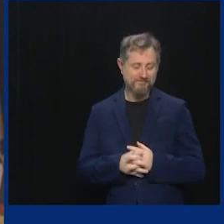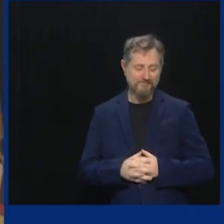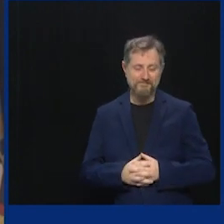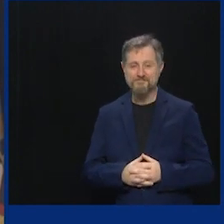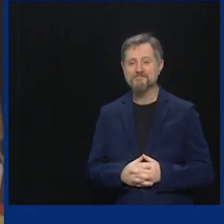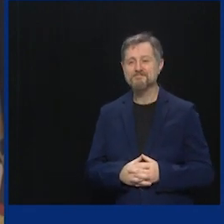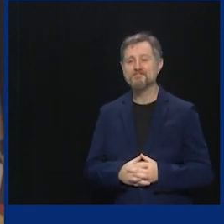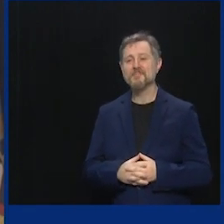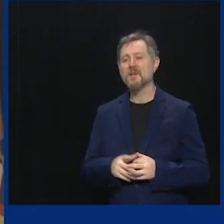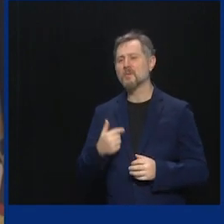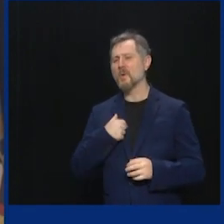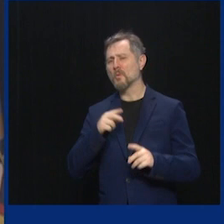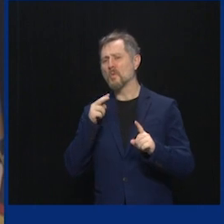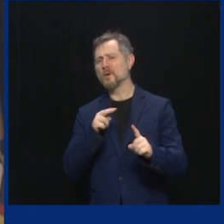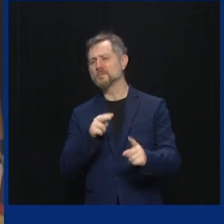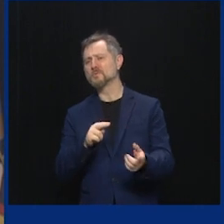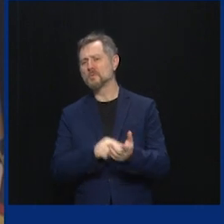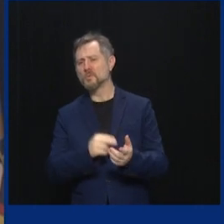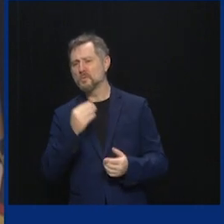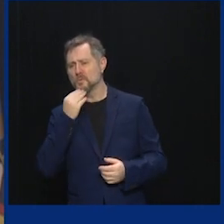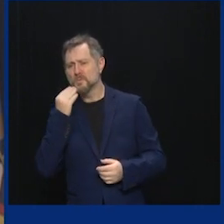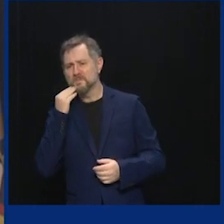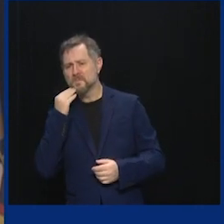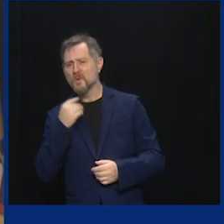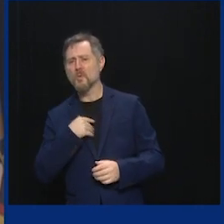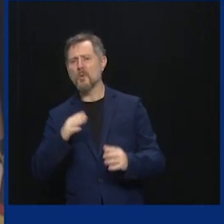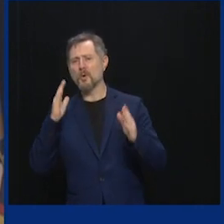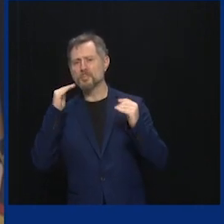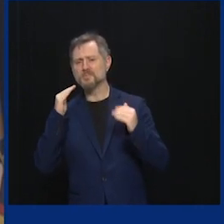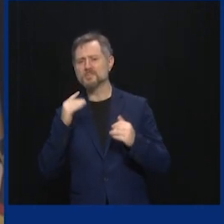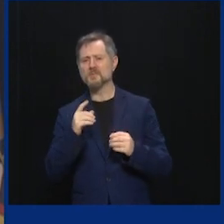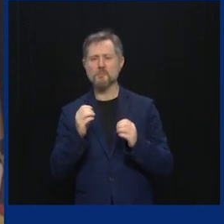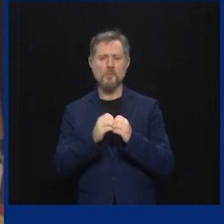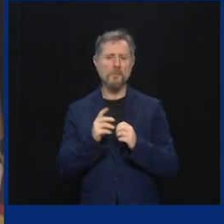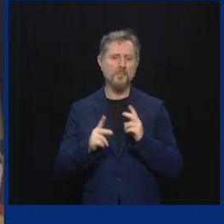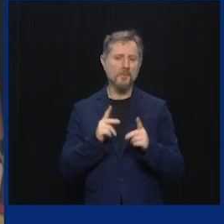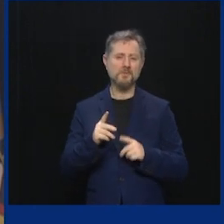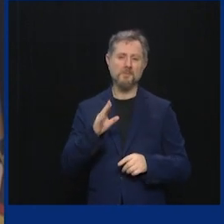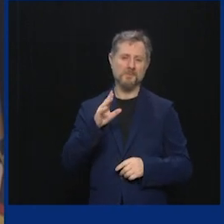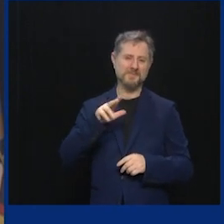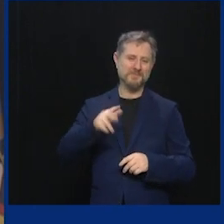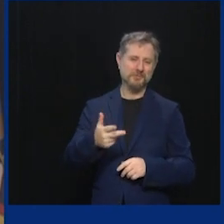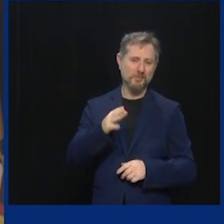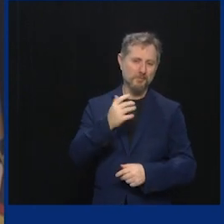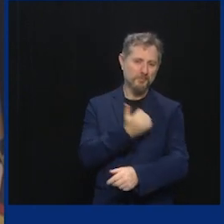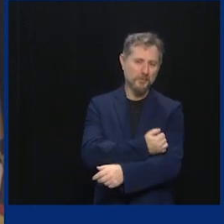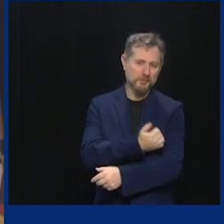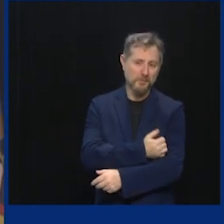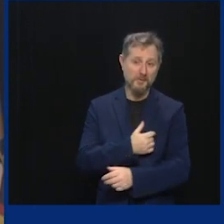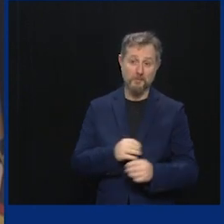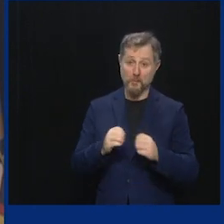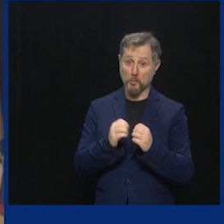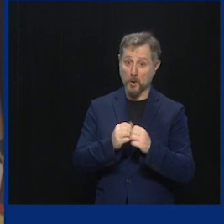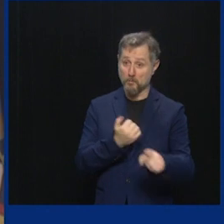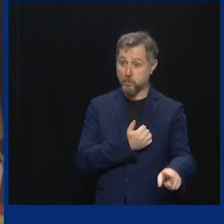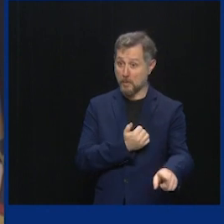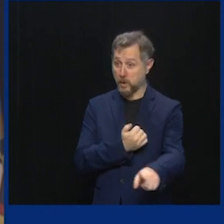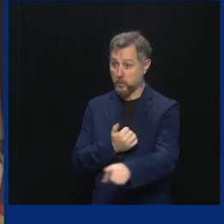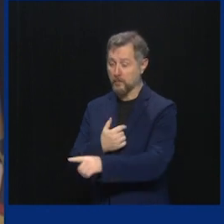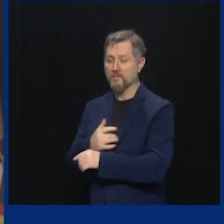in those nursing homes. I hope we'll see in another week many more people have had their booster shot, and that'll give me a higher level of comfort knowing that they're